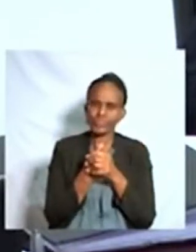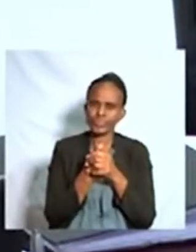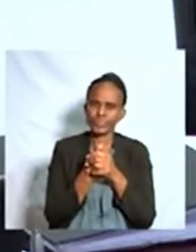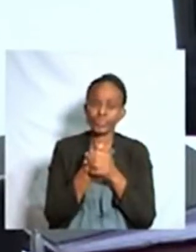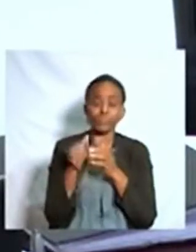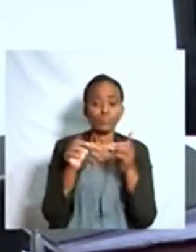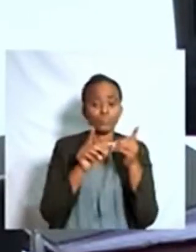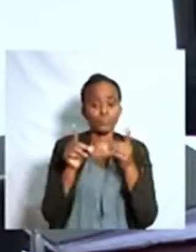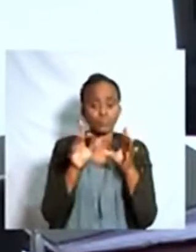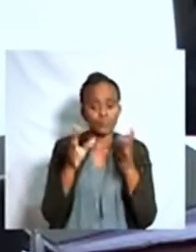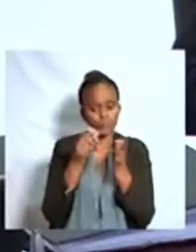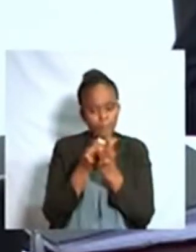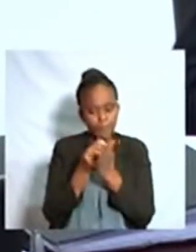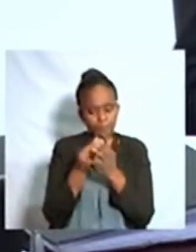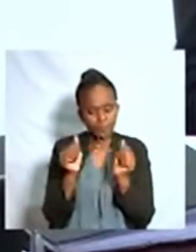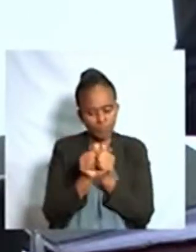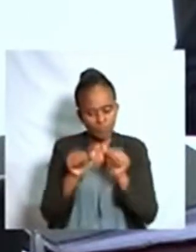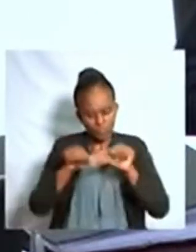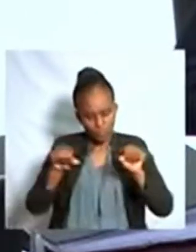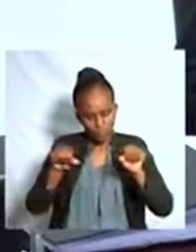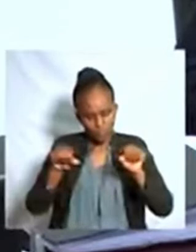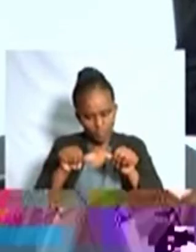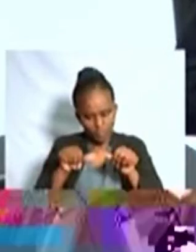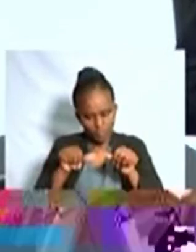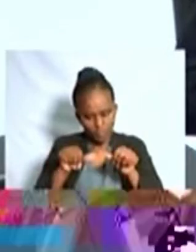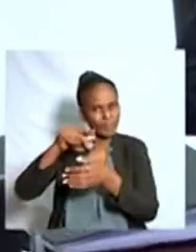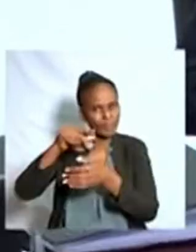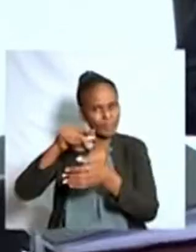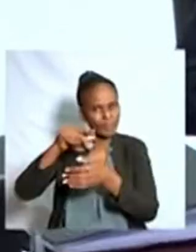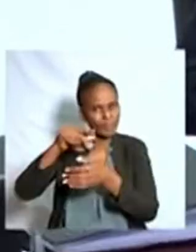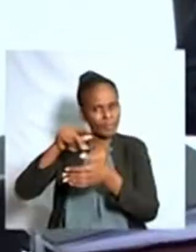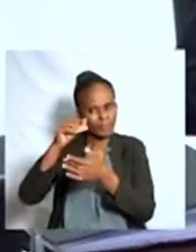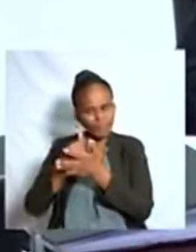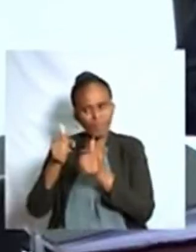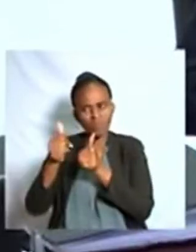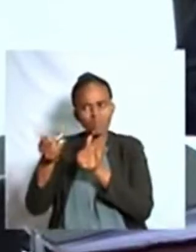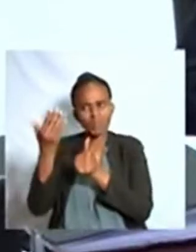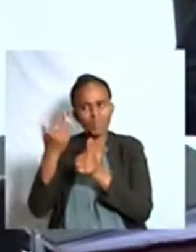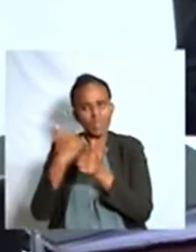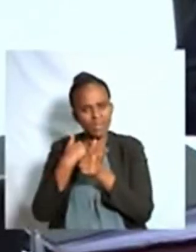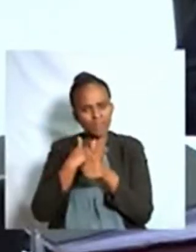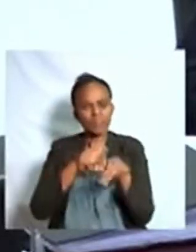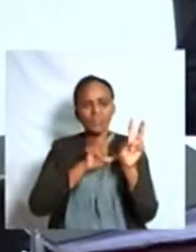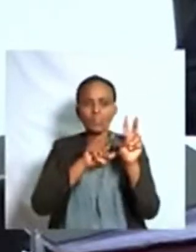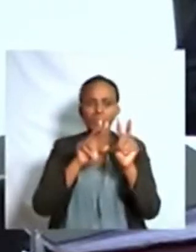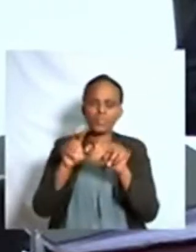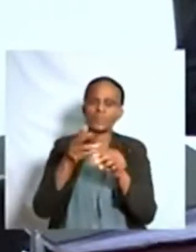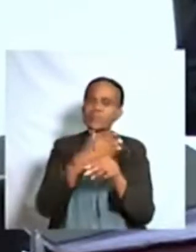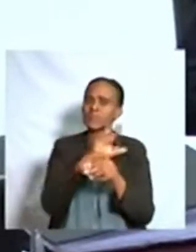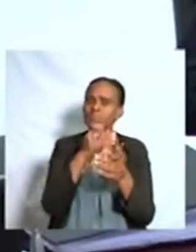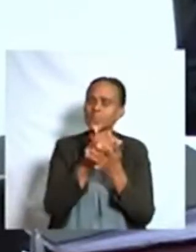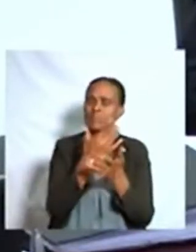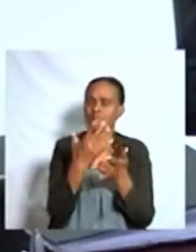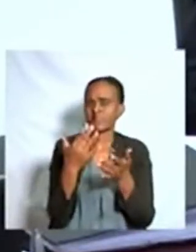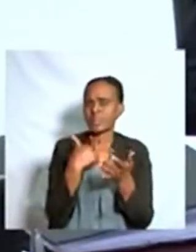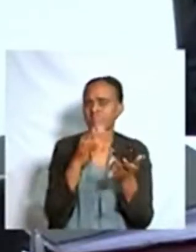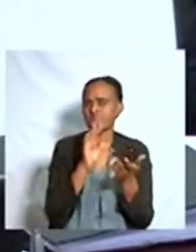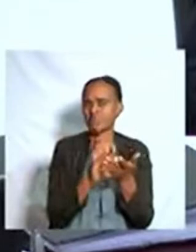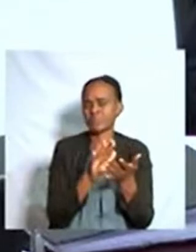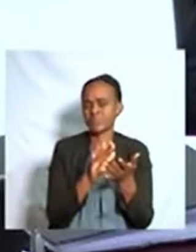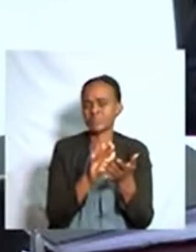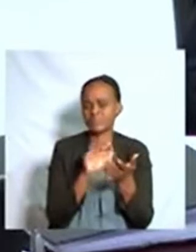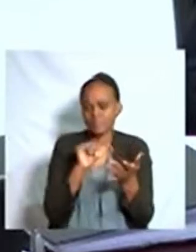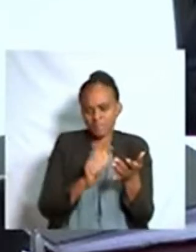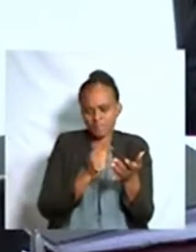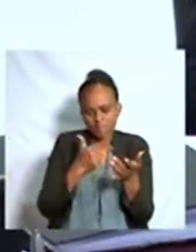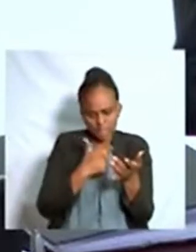director of finance as well are just paying, and like there is no follow-up, there is no monitoring of these things, and we have